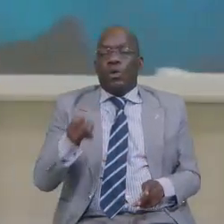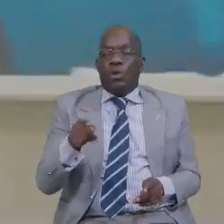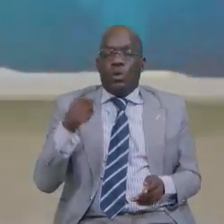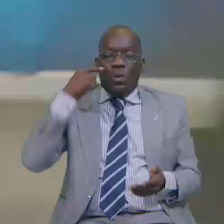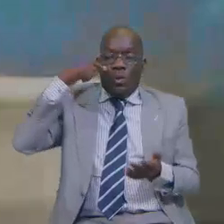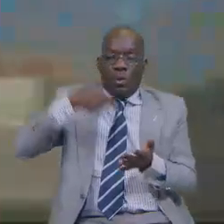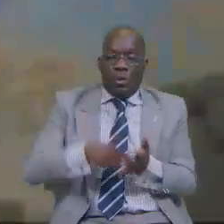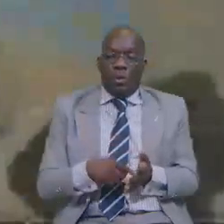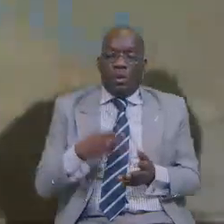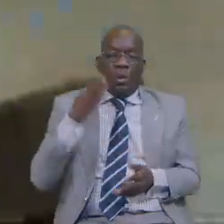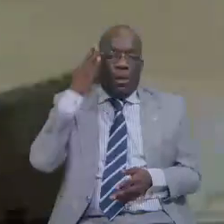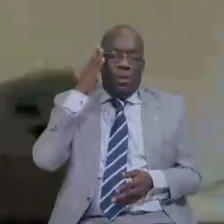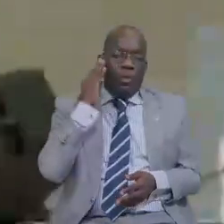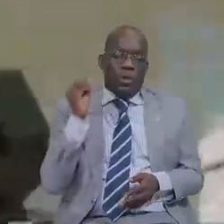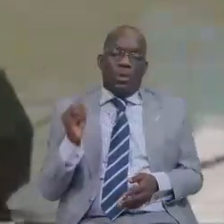Moses go